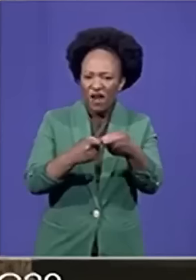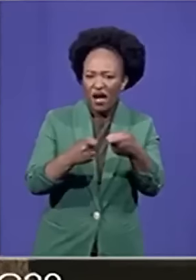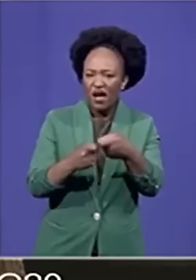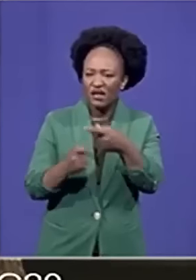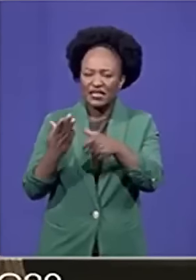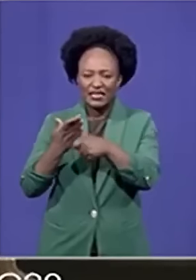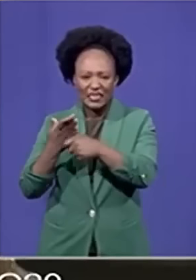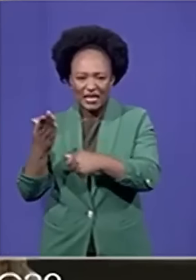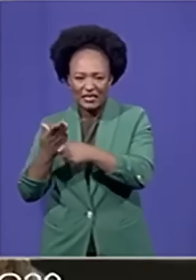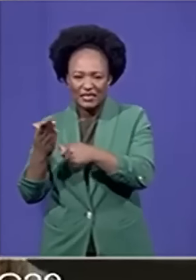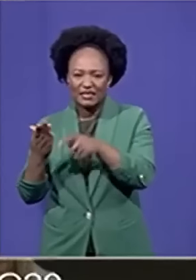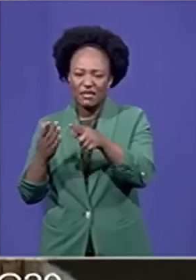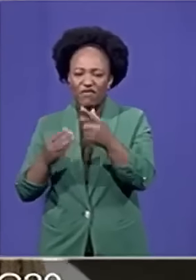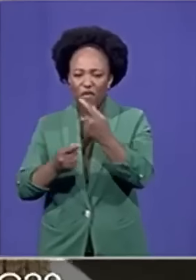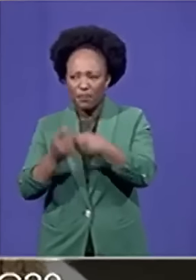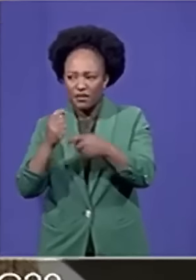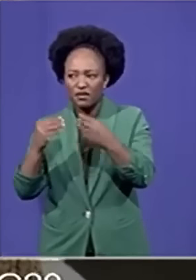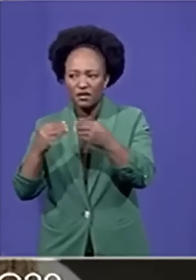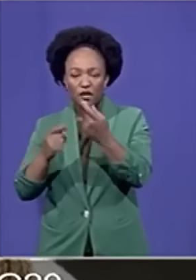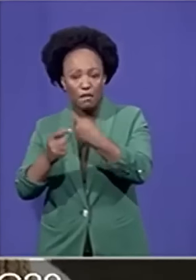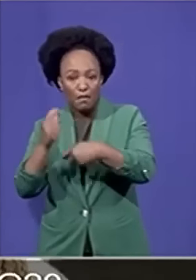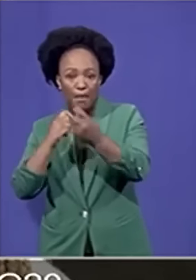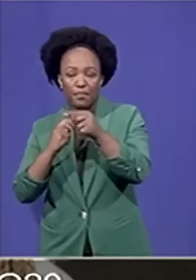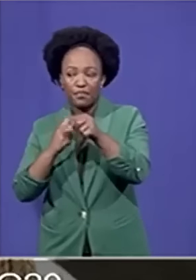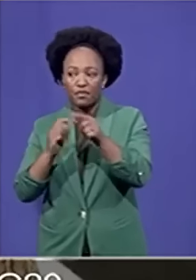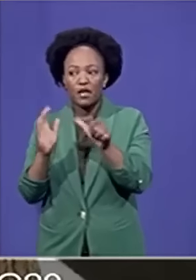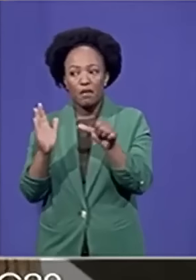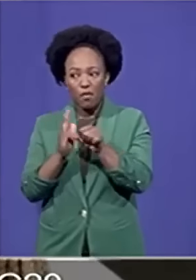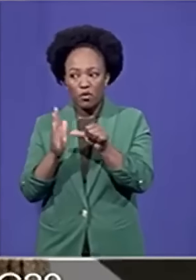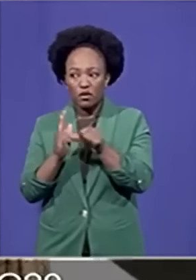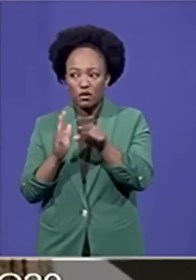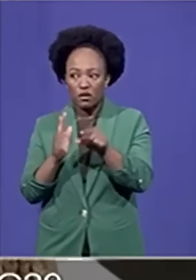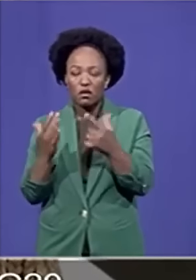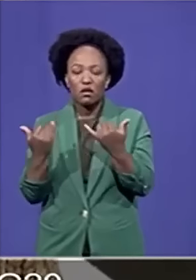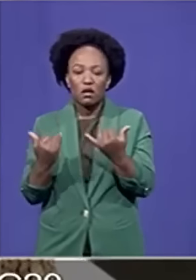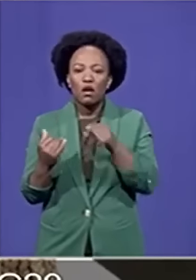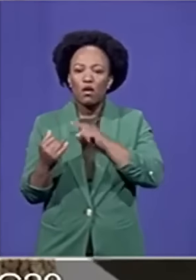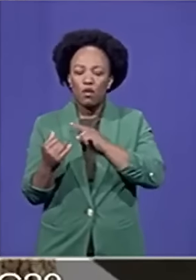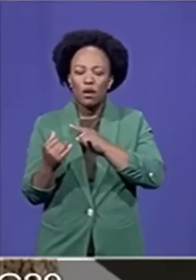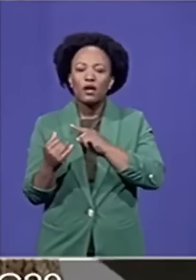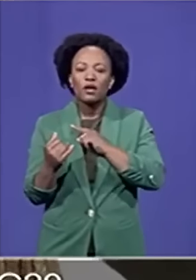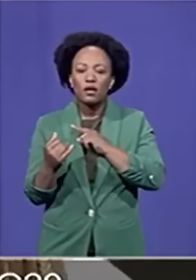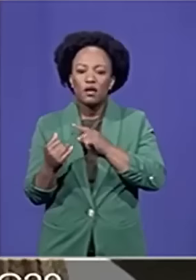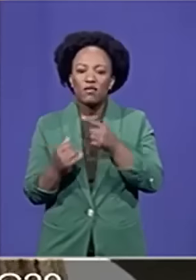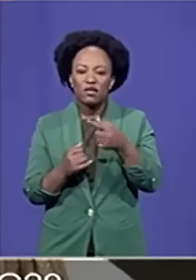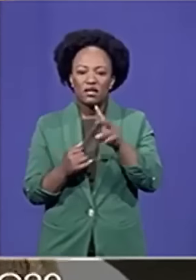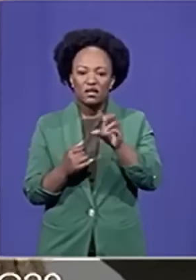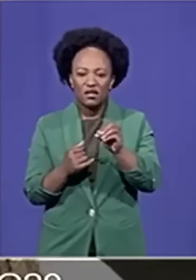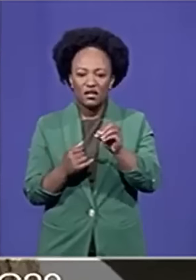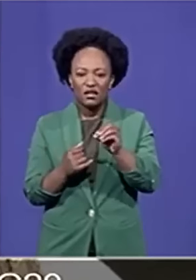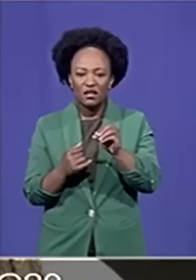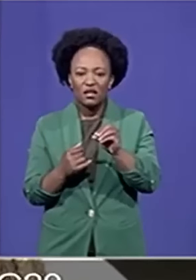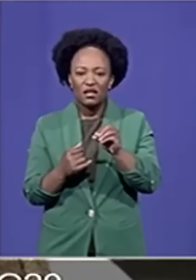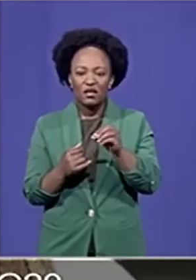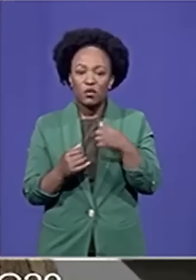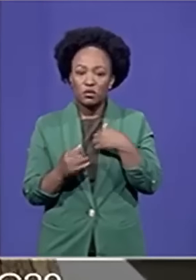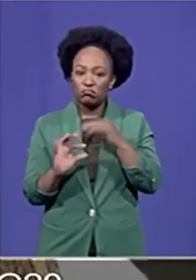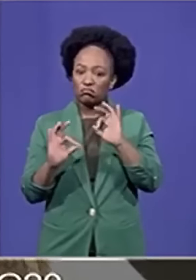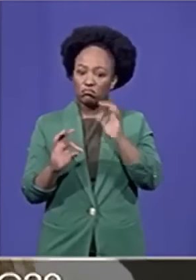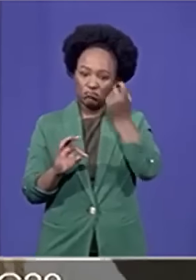taxes and tariffs so dintho tseo ke dintho tse bohlokwa hore re kgone hore rona re kgaile a G20 which makes sense to